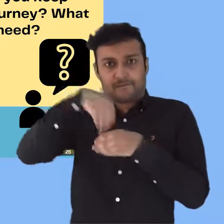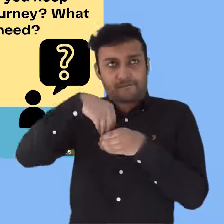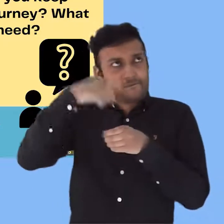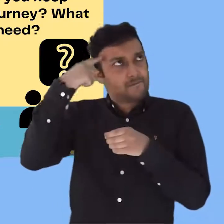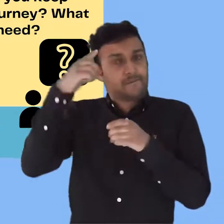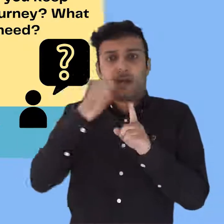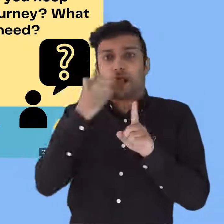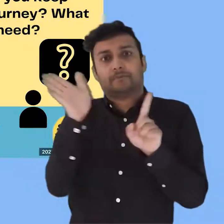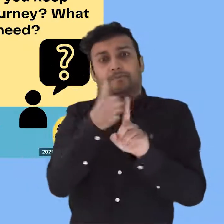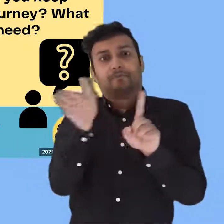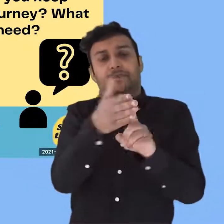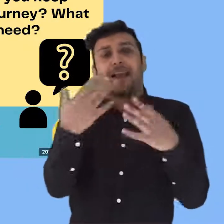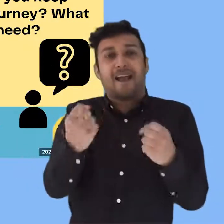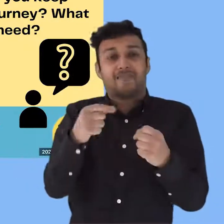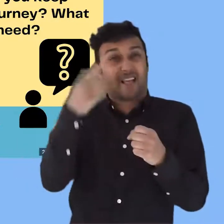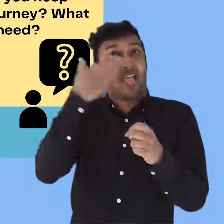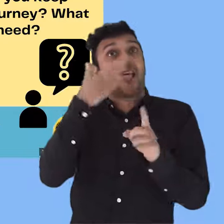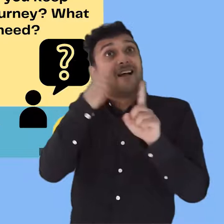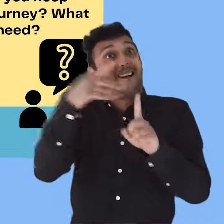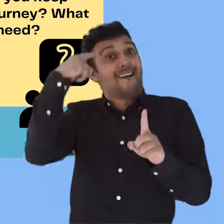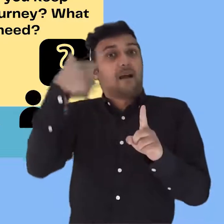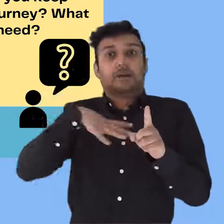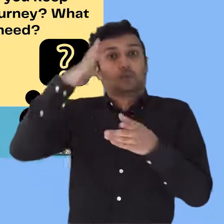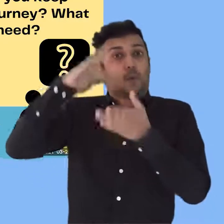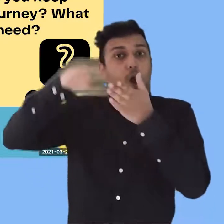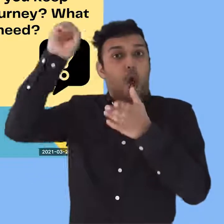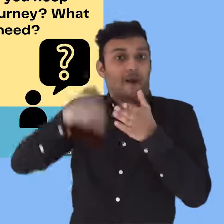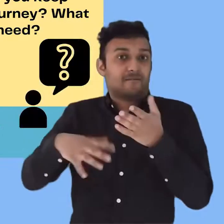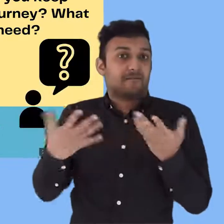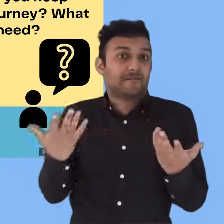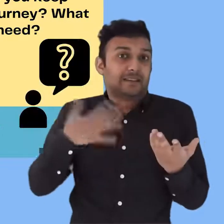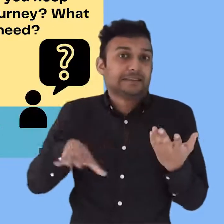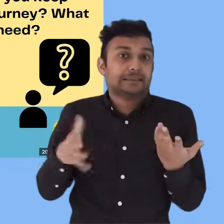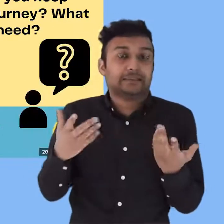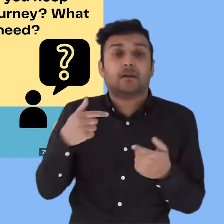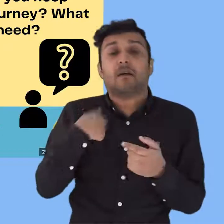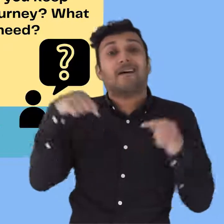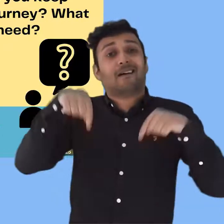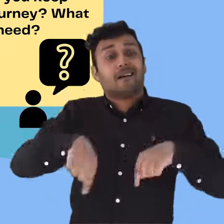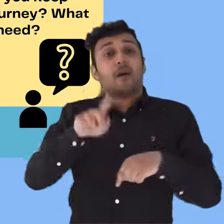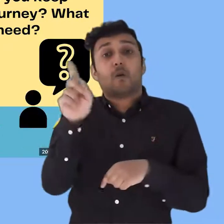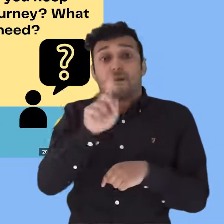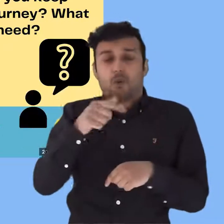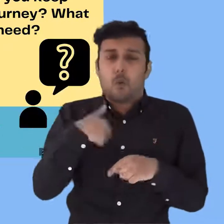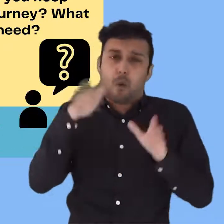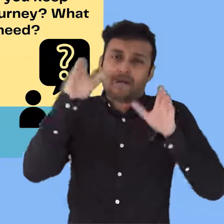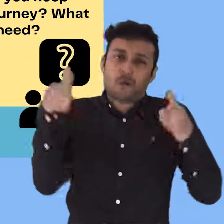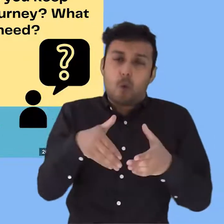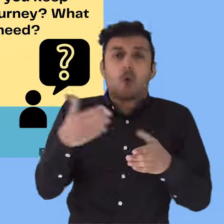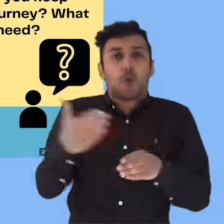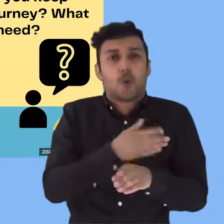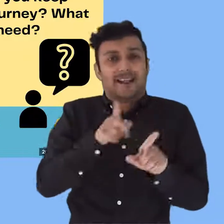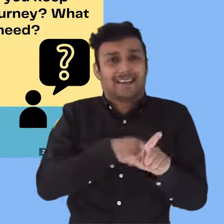to talk about anti-racism in the early years, but you can't really focus on becoming